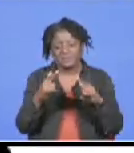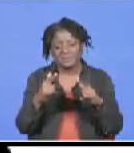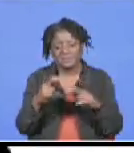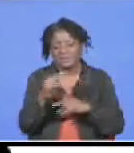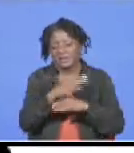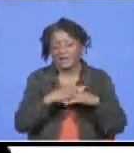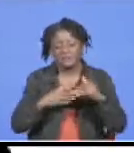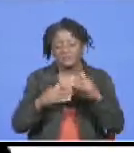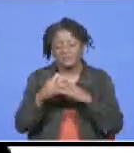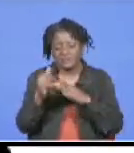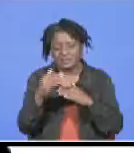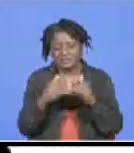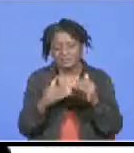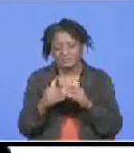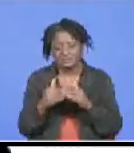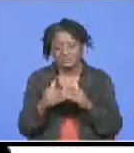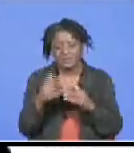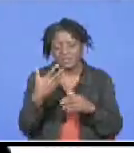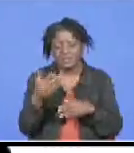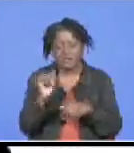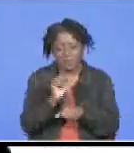Comfort, because they're working 10